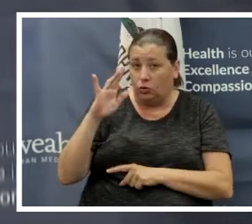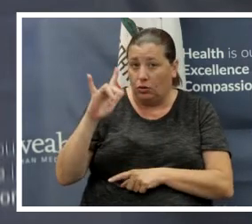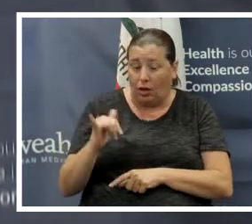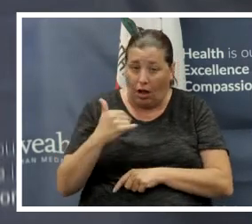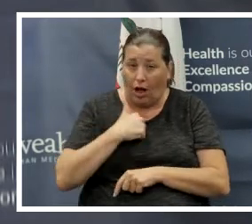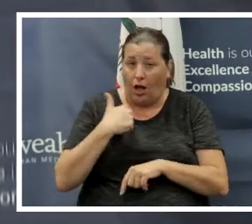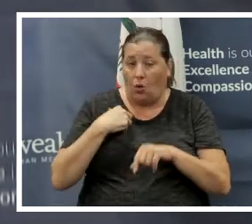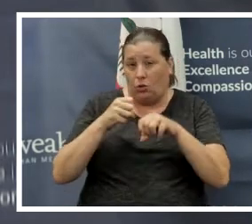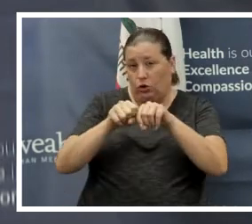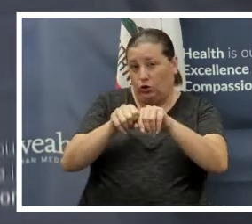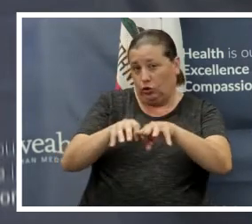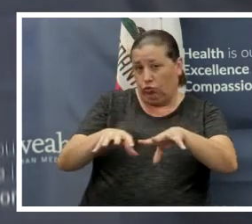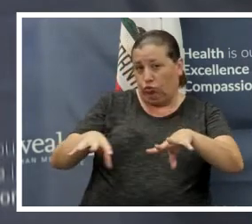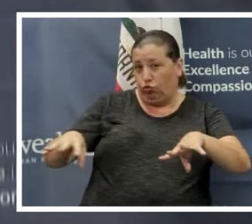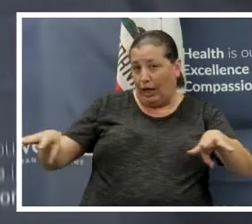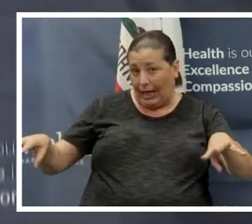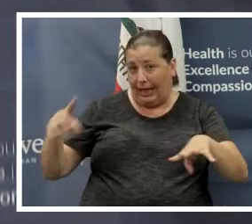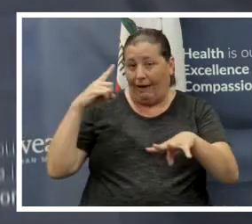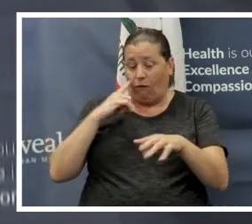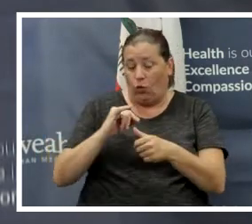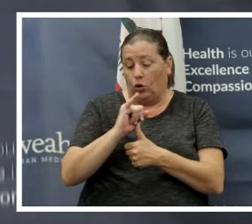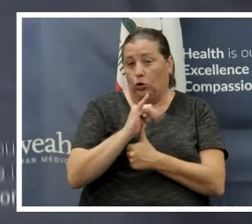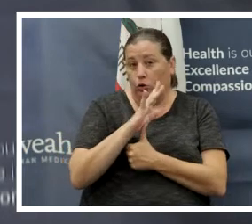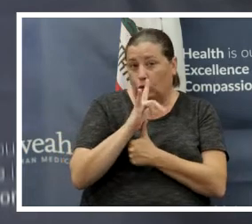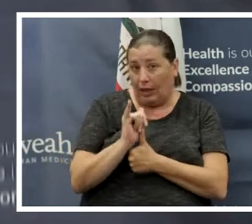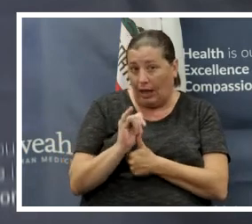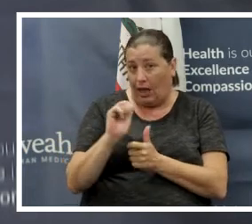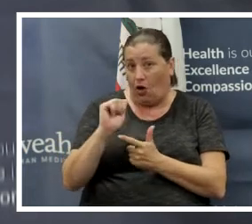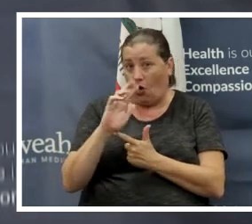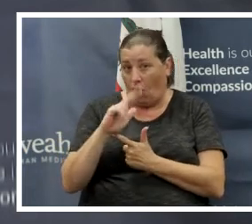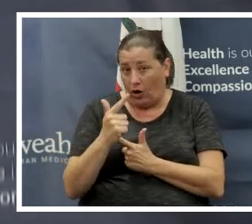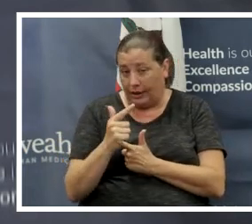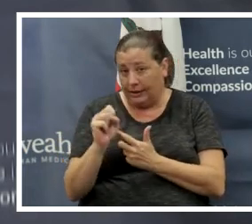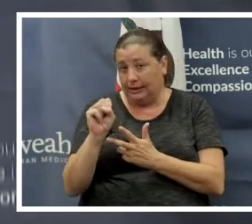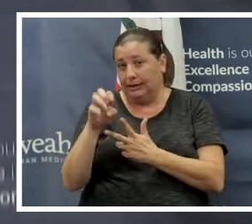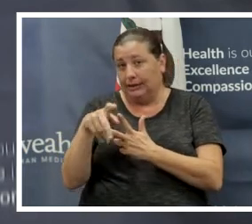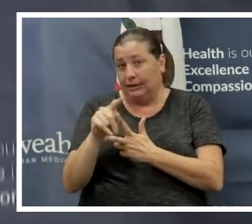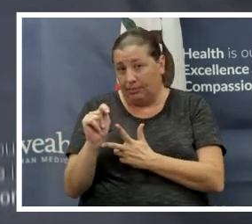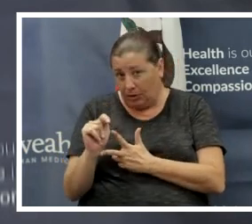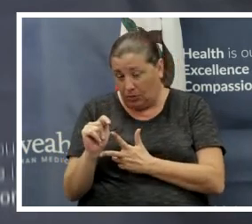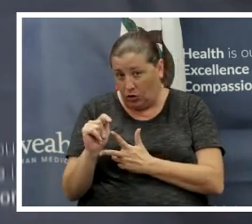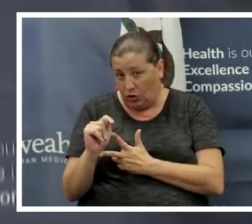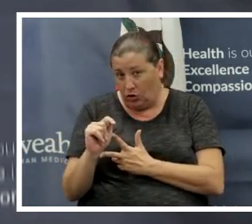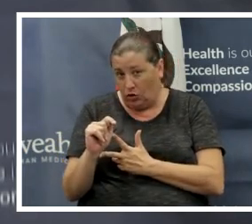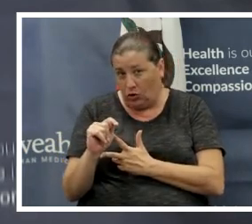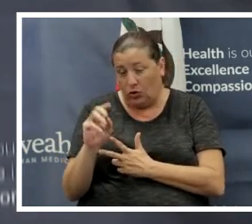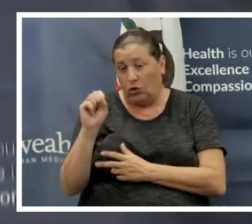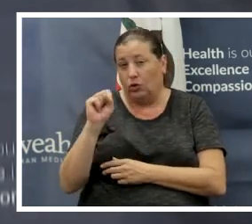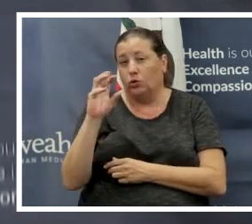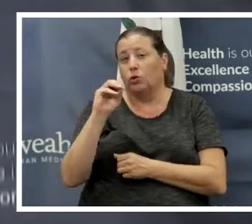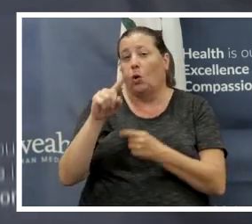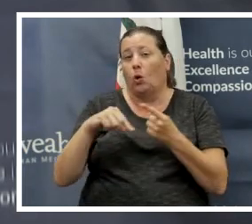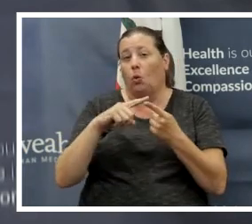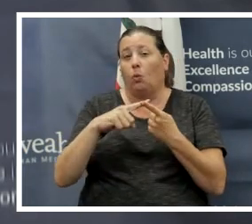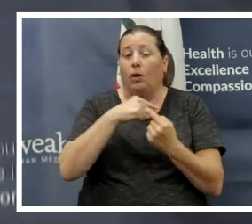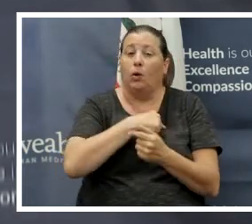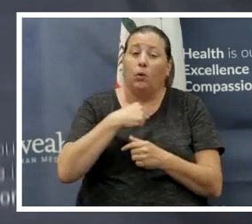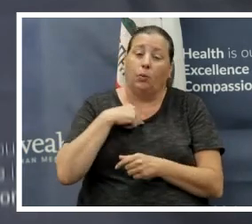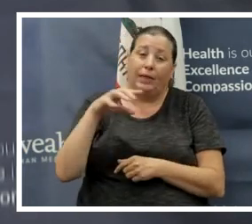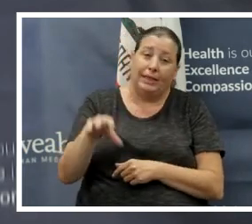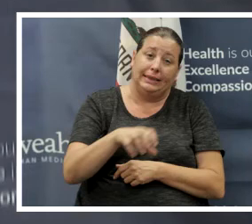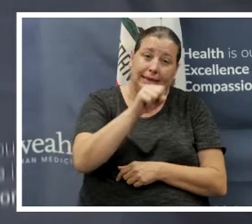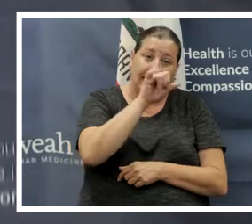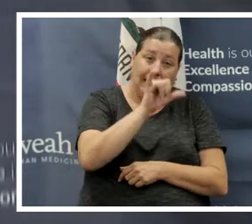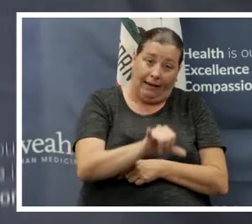those stimulus funds over the months of July, August, and September. And so when we take that